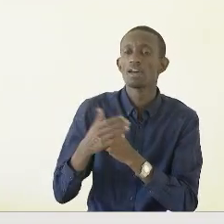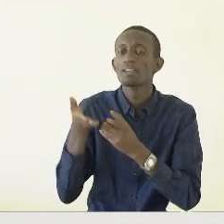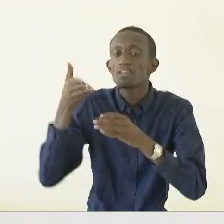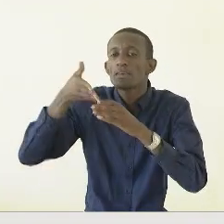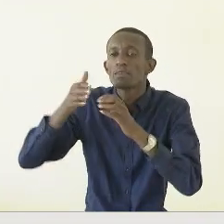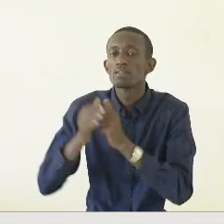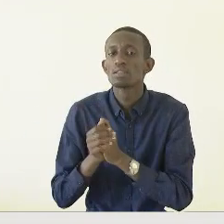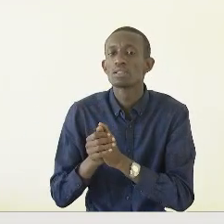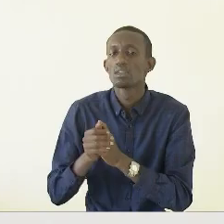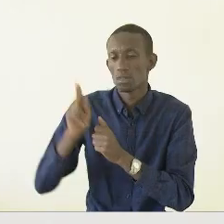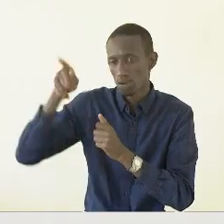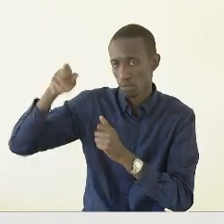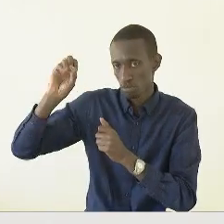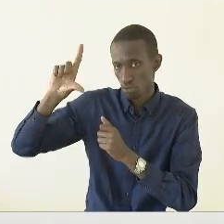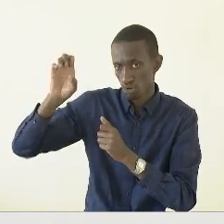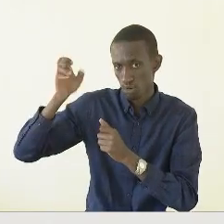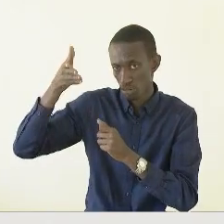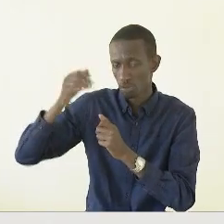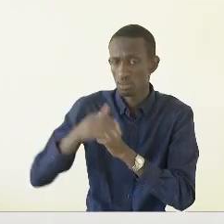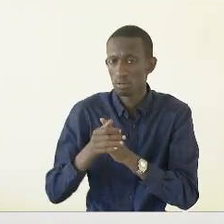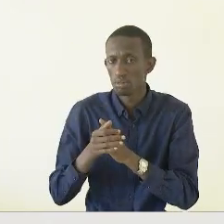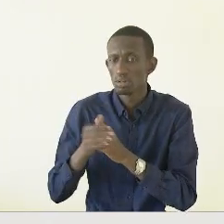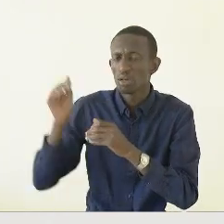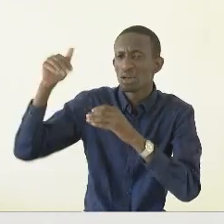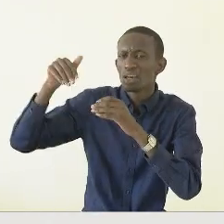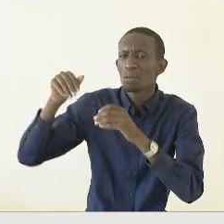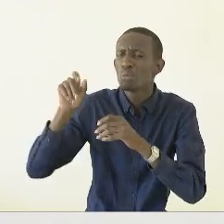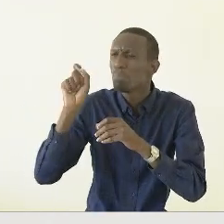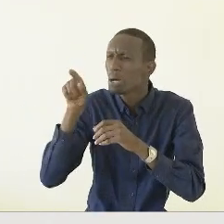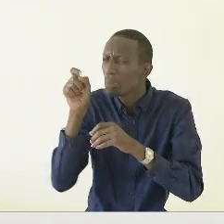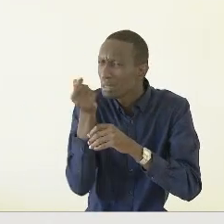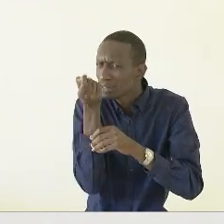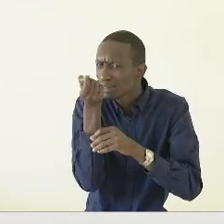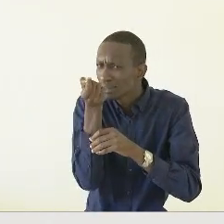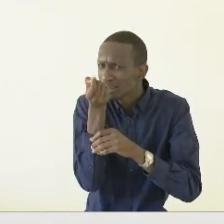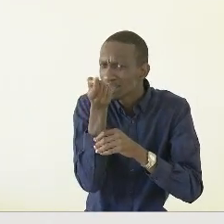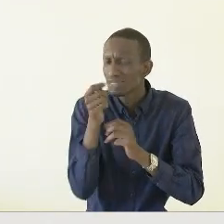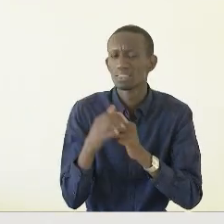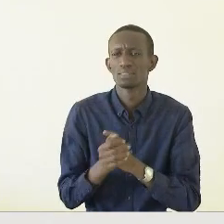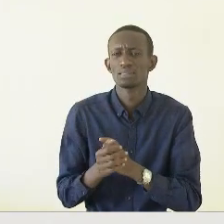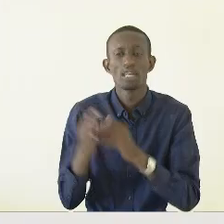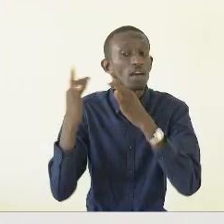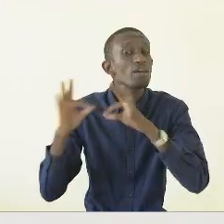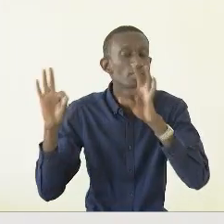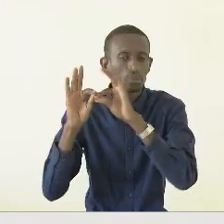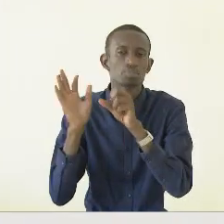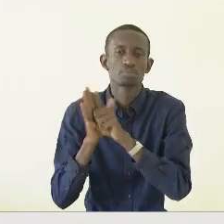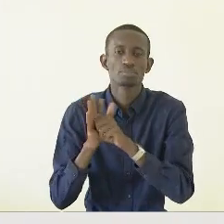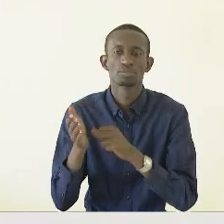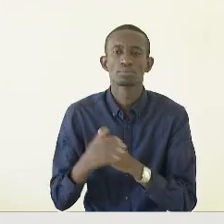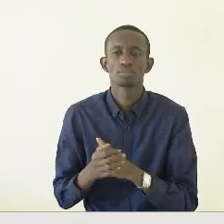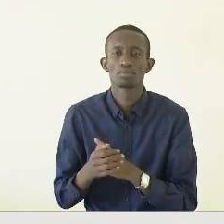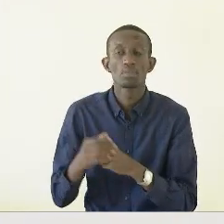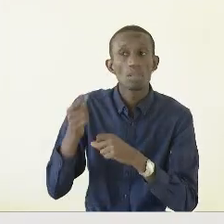pollen, and inside pollen we find their pollen grains, which are very important as we are going to see.